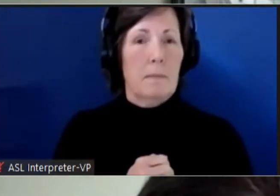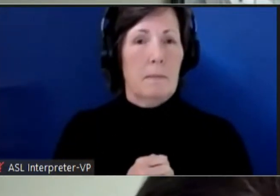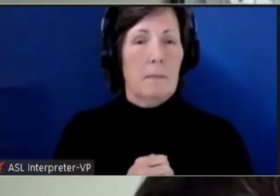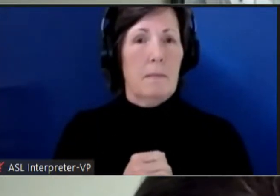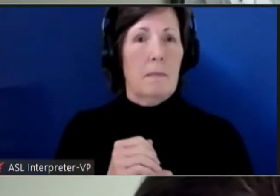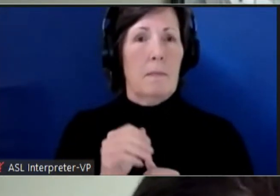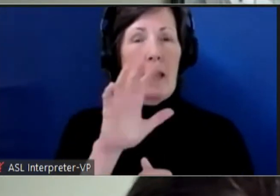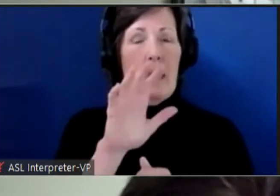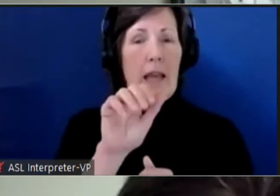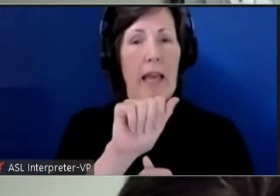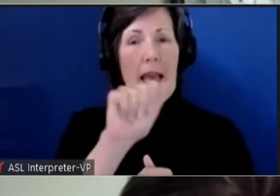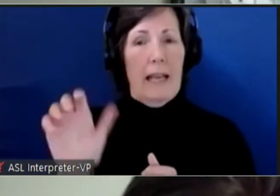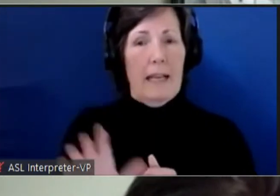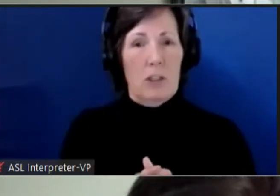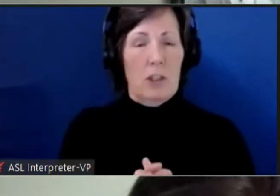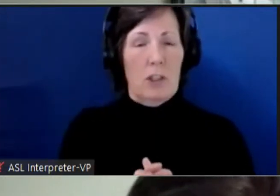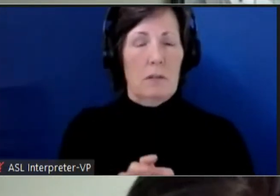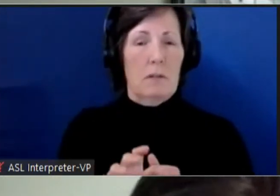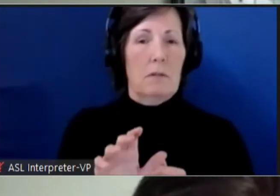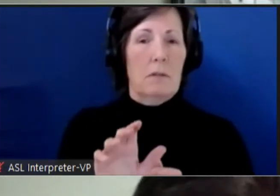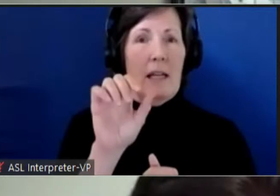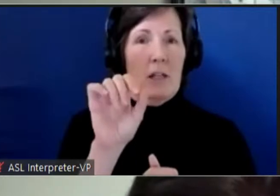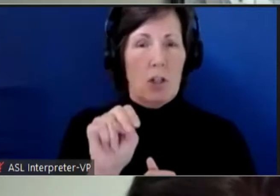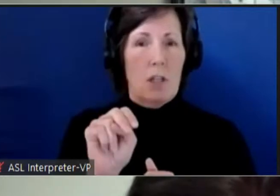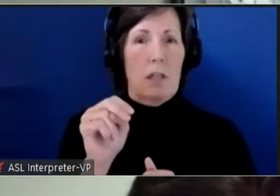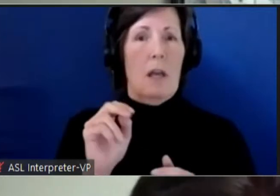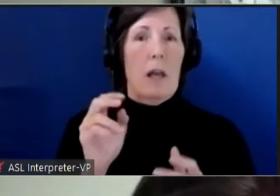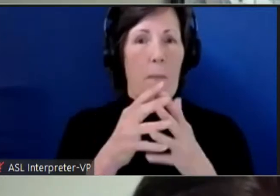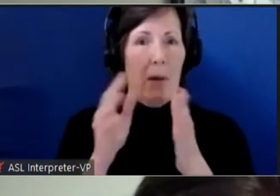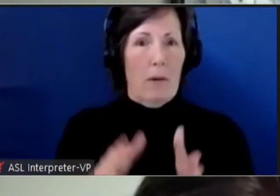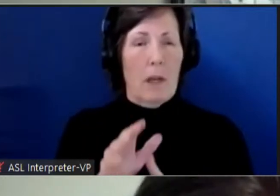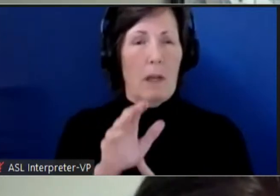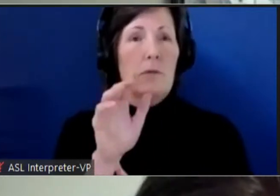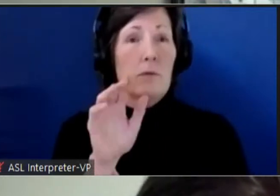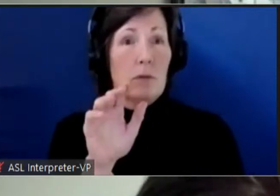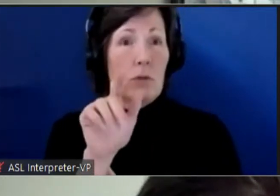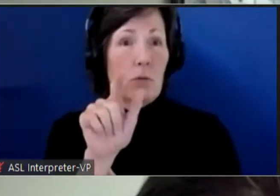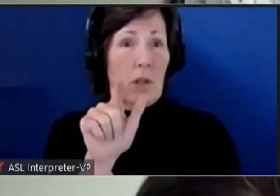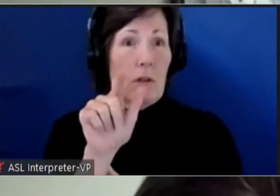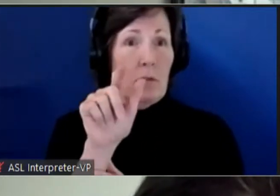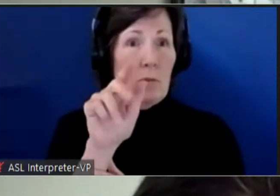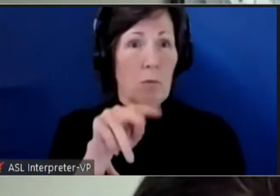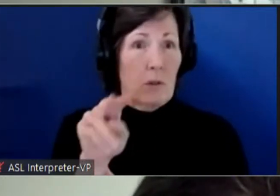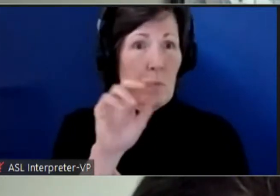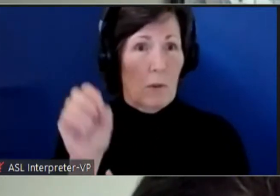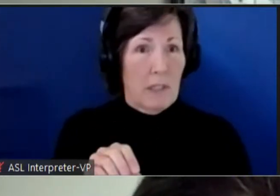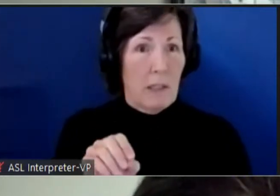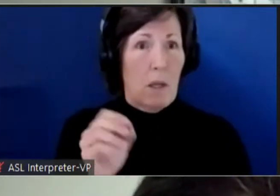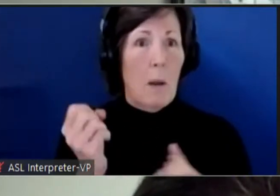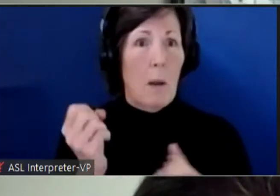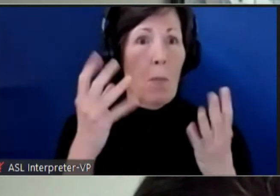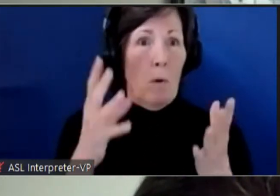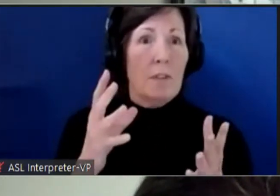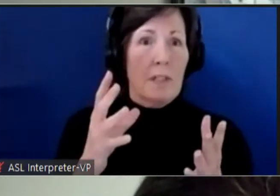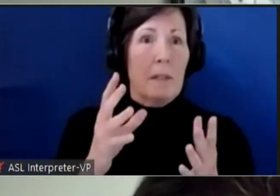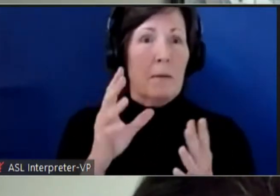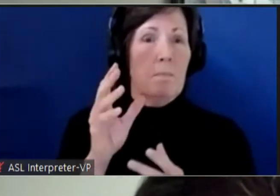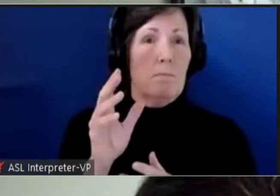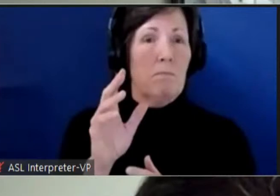Asian American is 1.2%. Multi-race is 16.4%. And